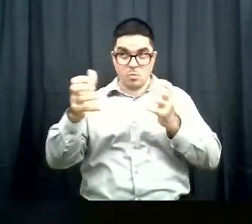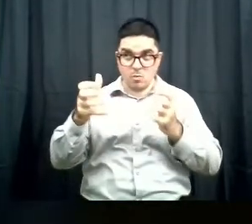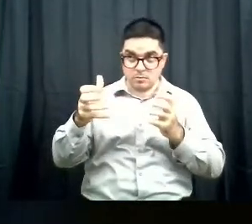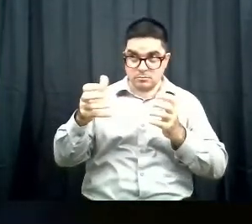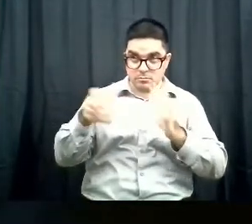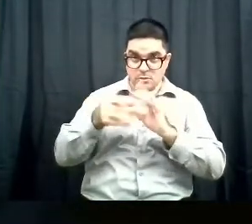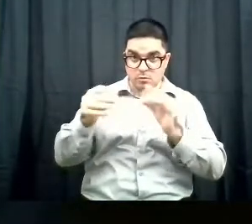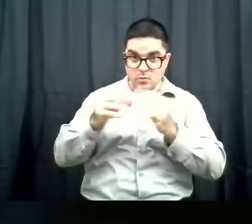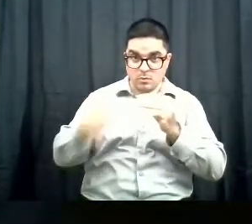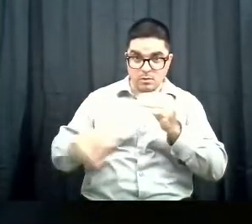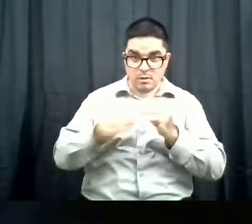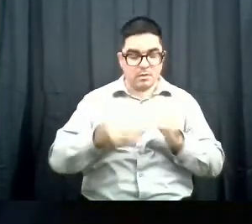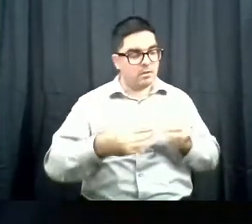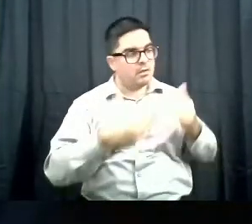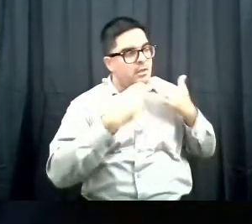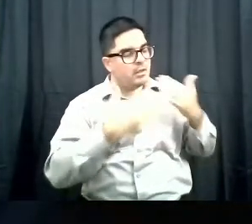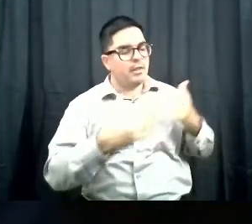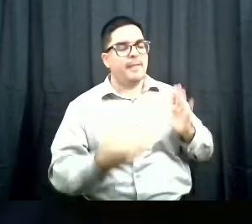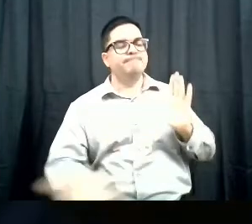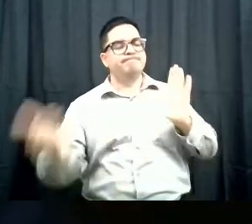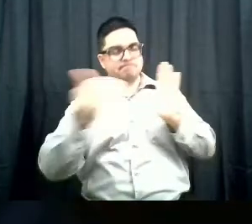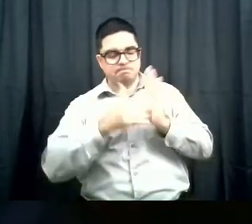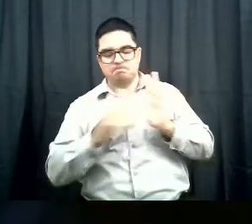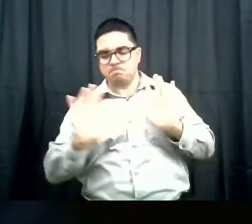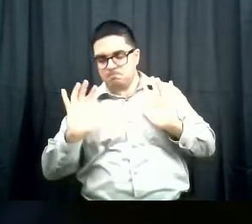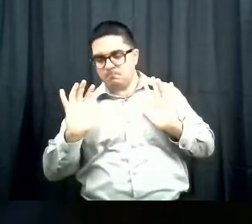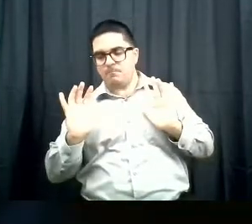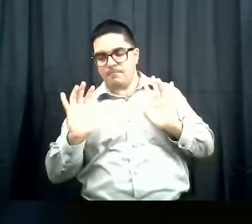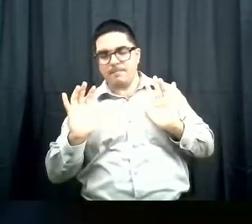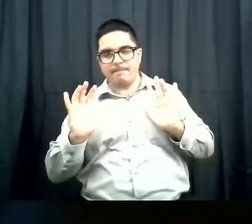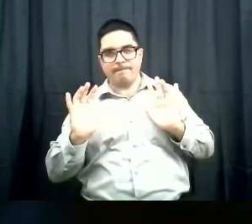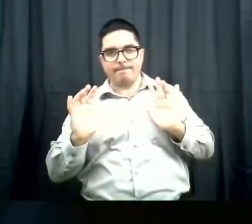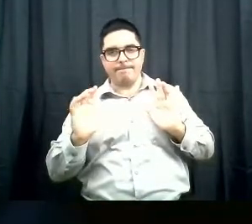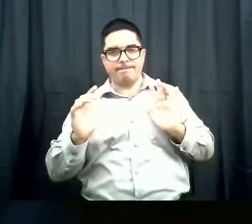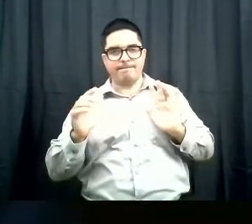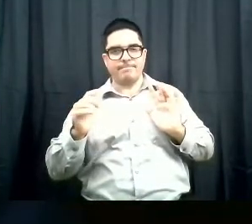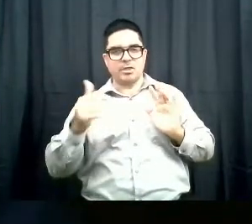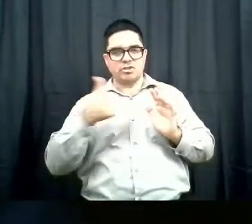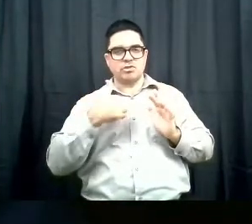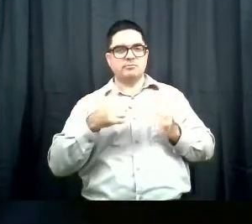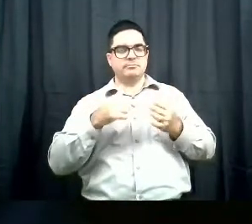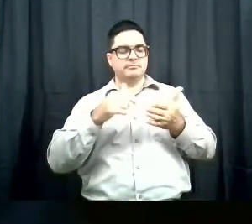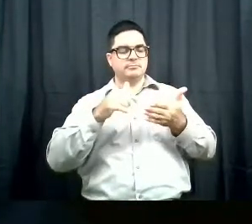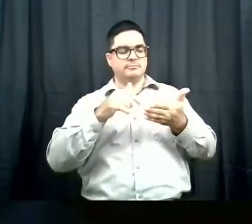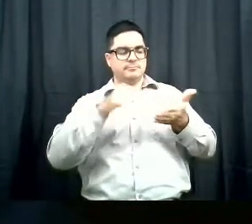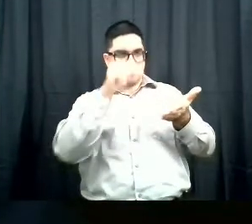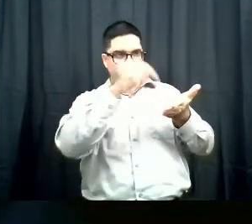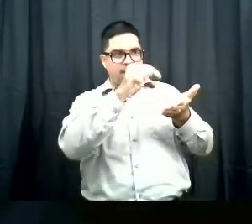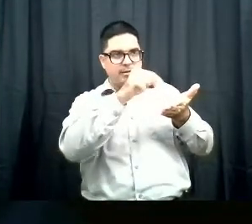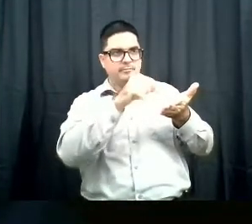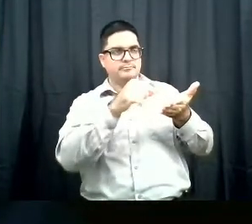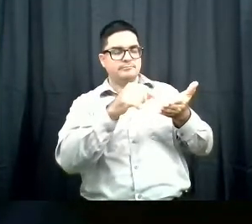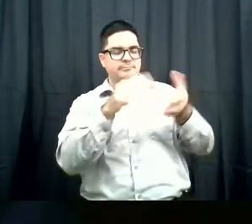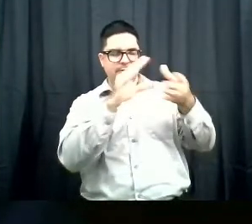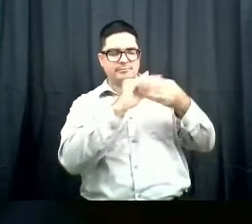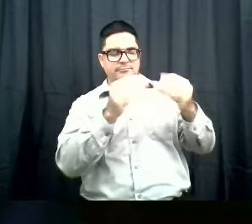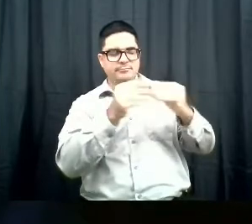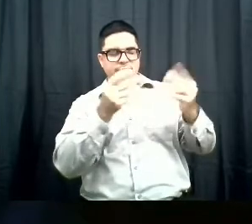Thank you, Mr. Chairman. Again, as I stated in the letter, even though this